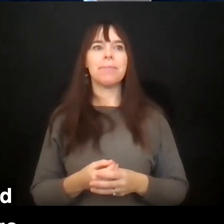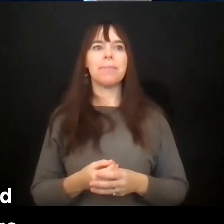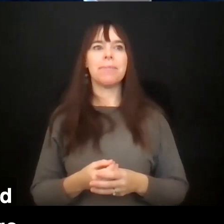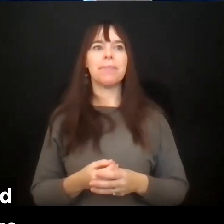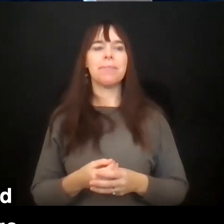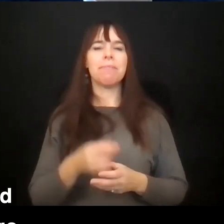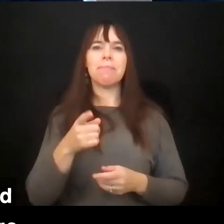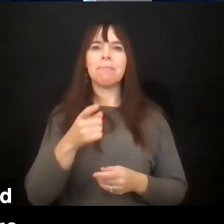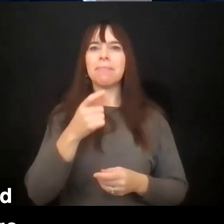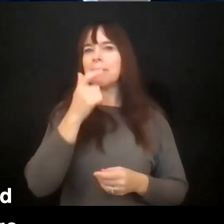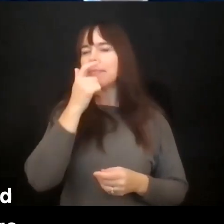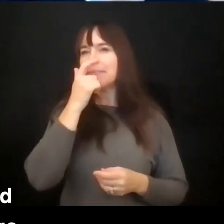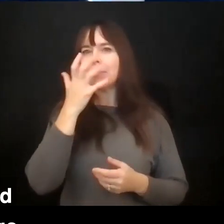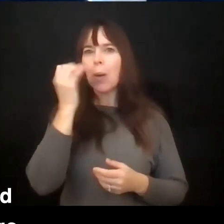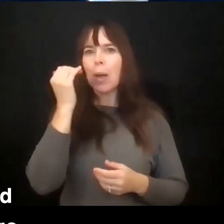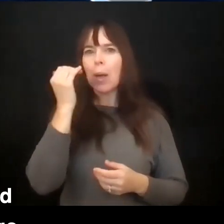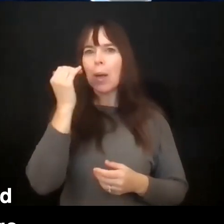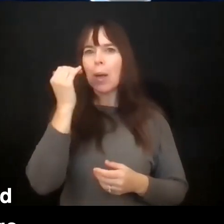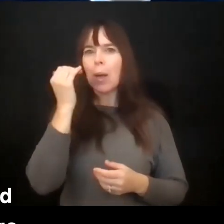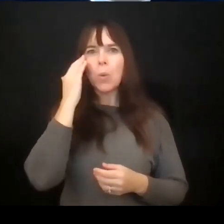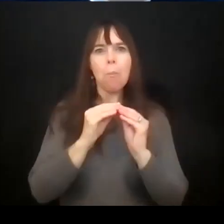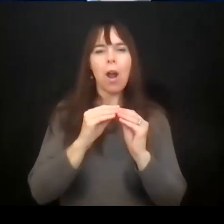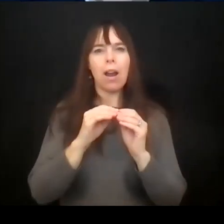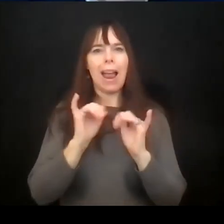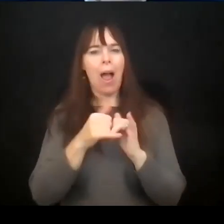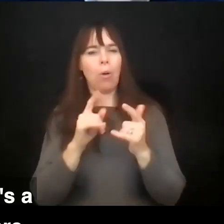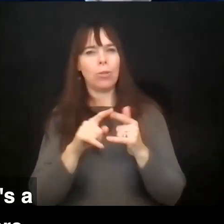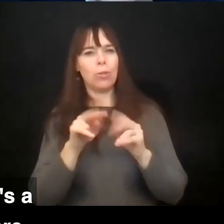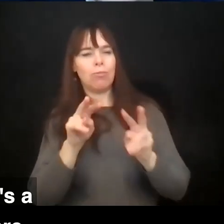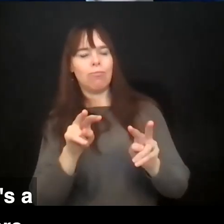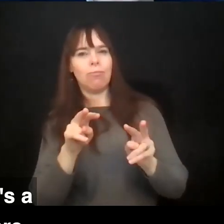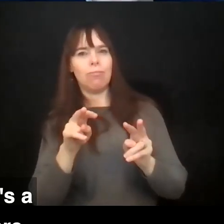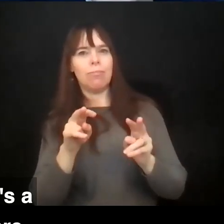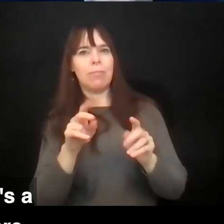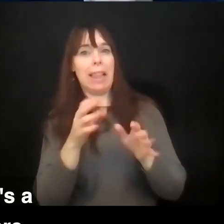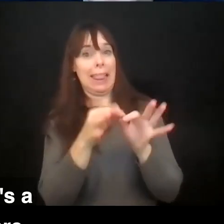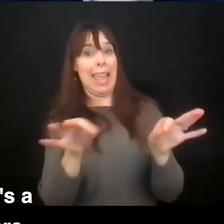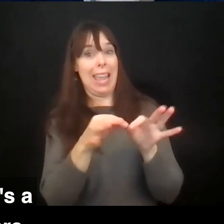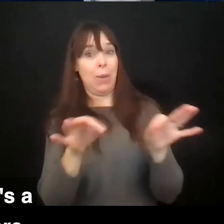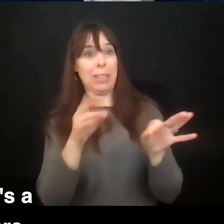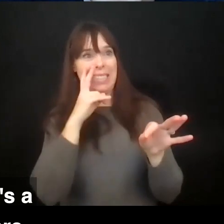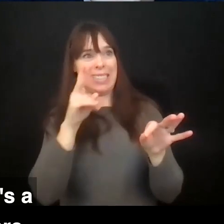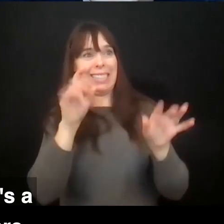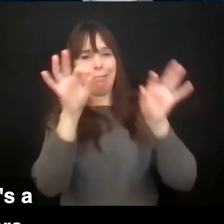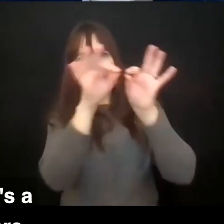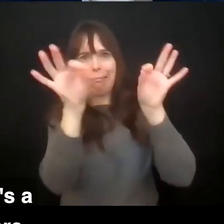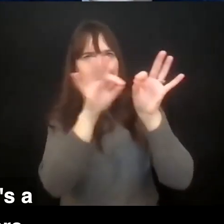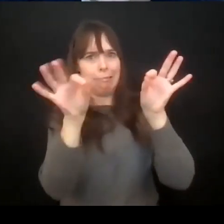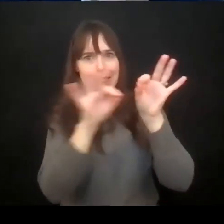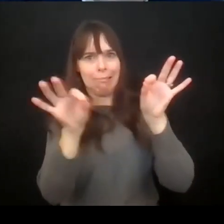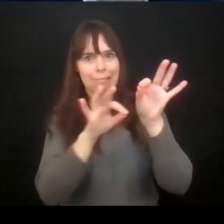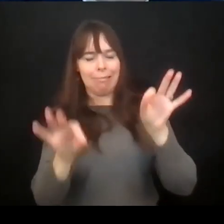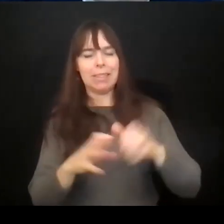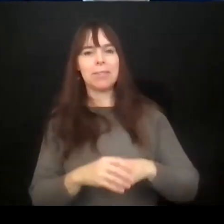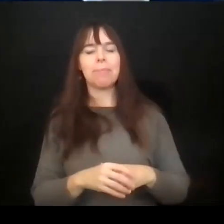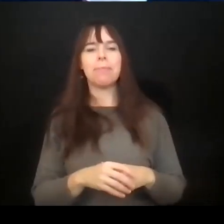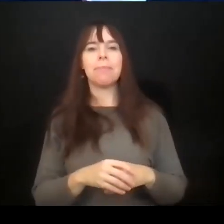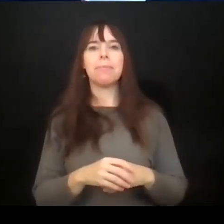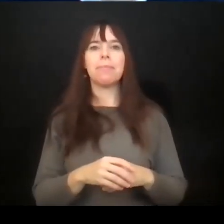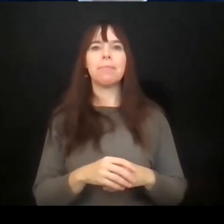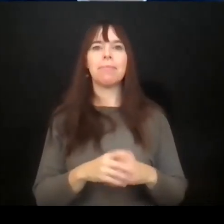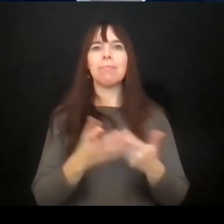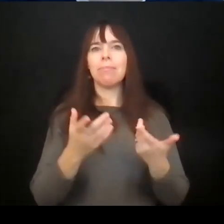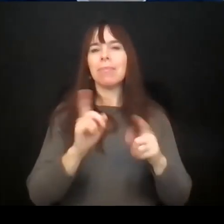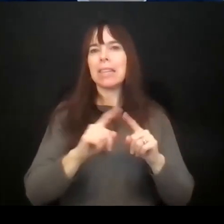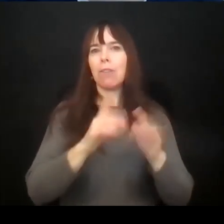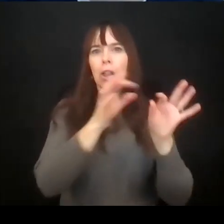she's interested in looking at language. As you can see, there's a lot of writing done here. Language